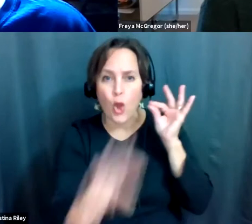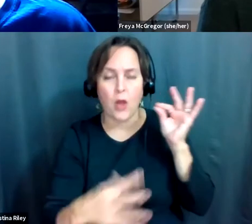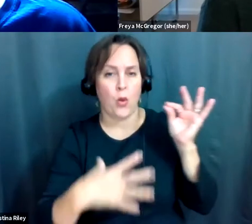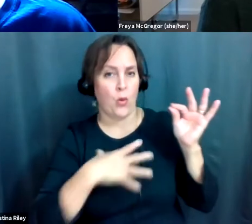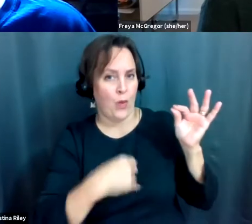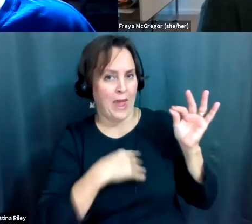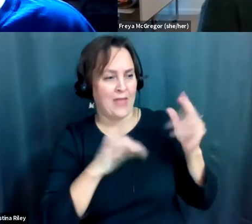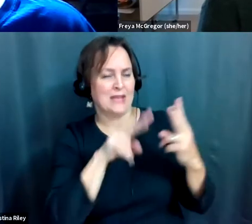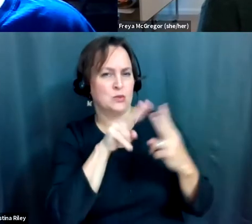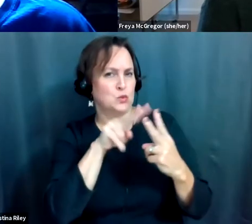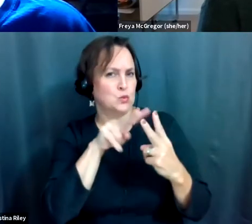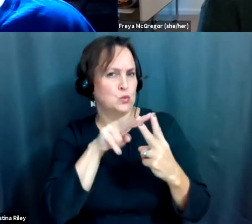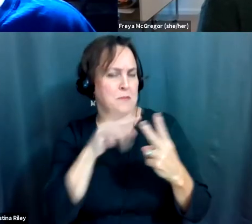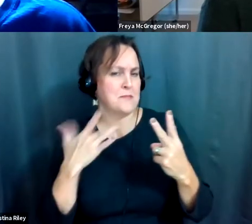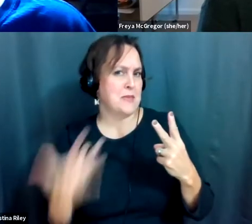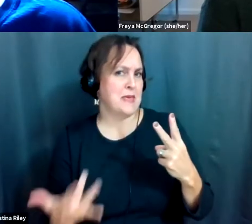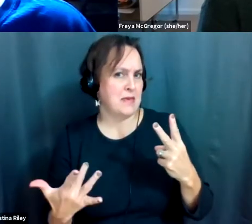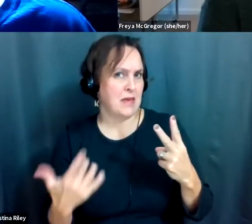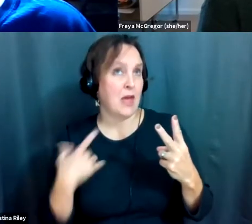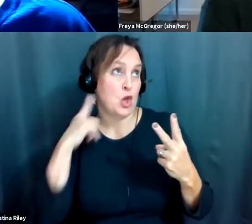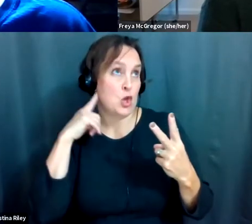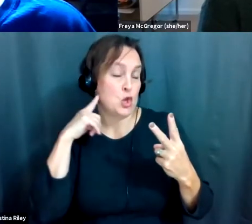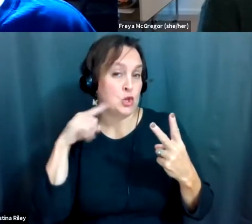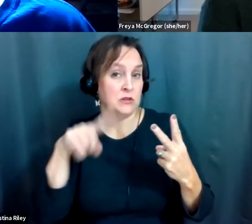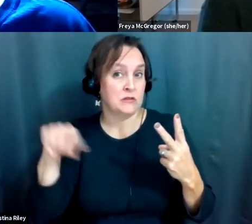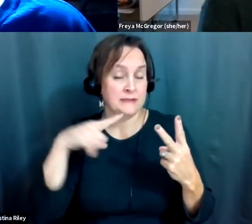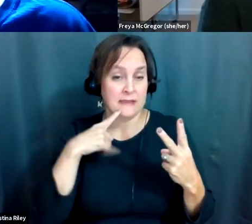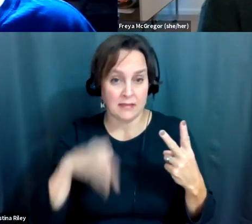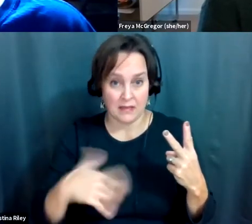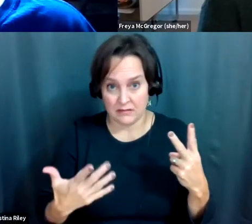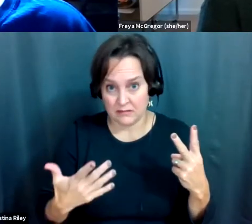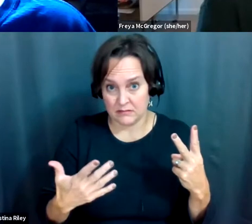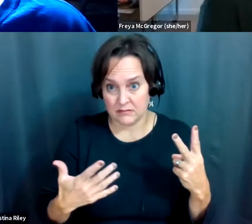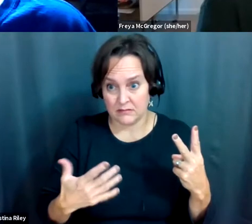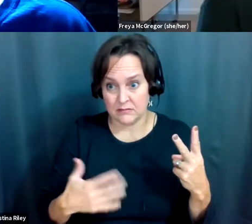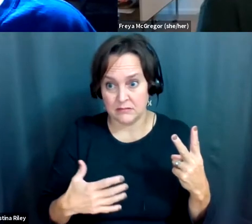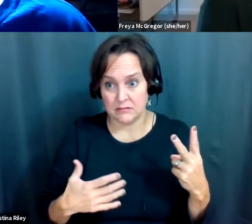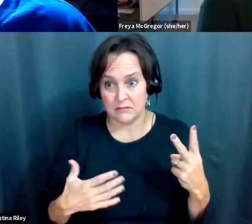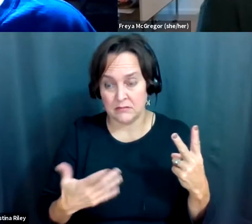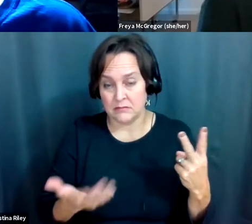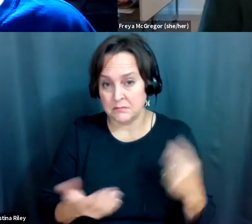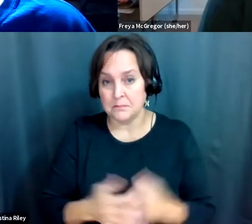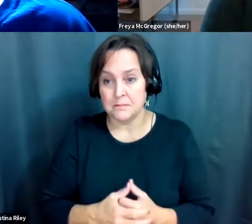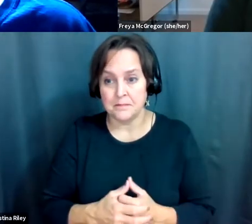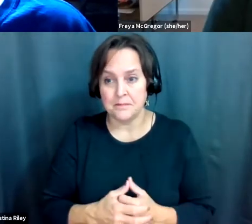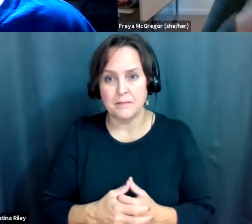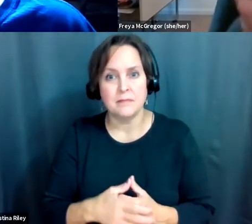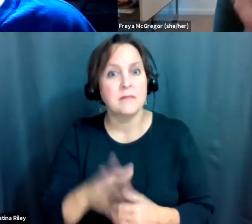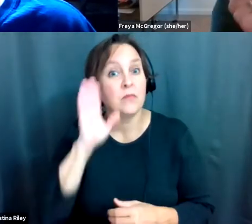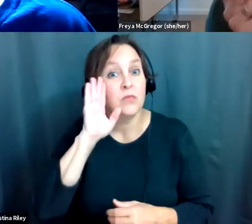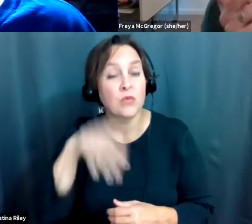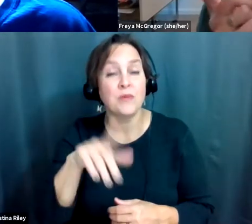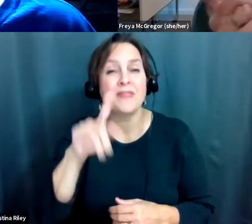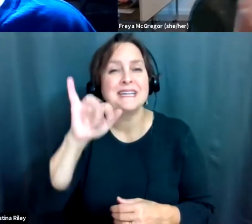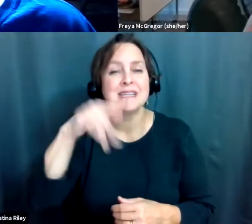cane are the two names that I've heard for, for this amazing tool. Um, and also the tips